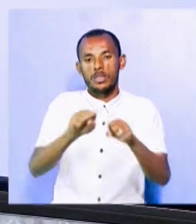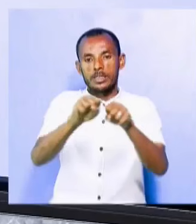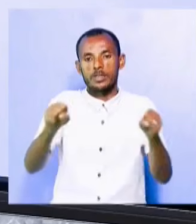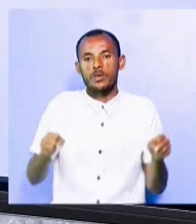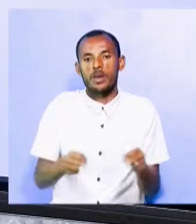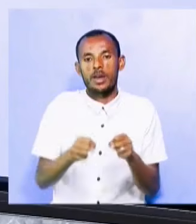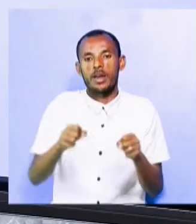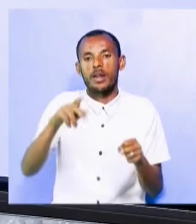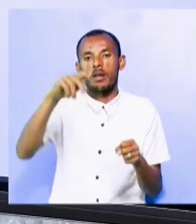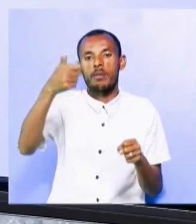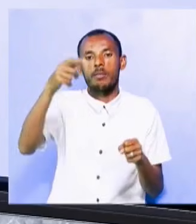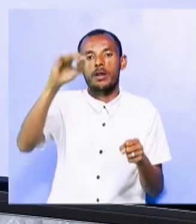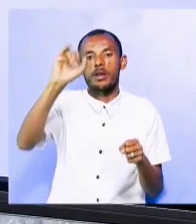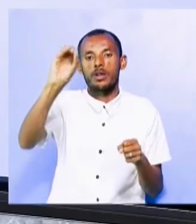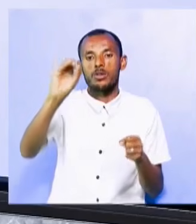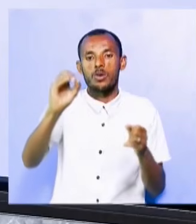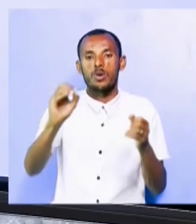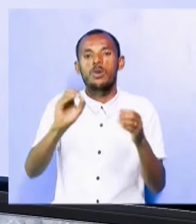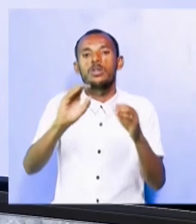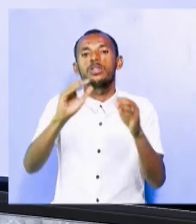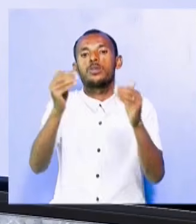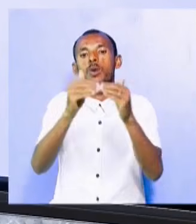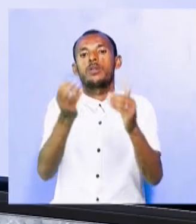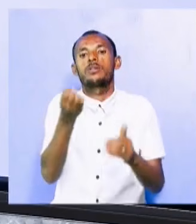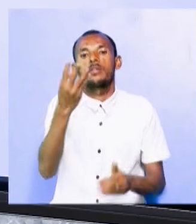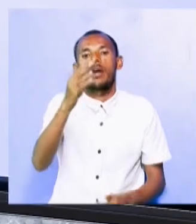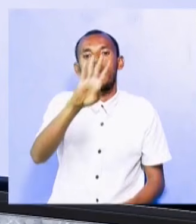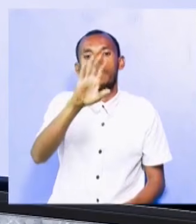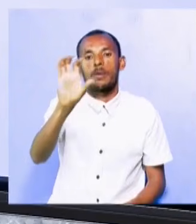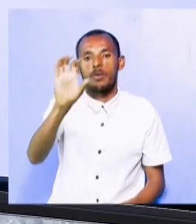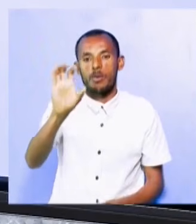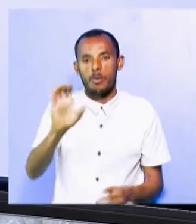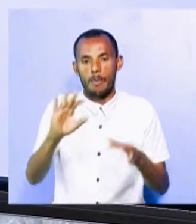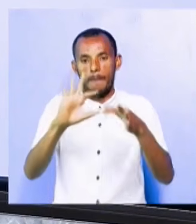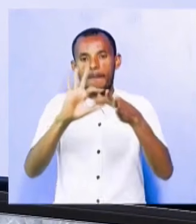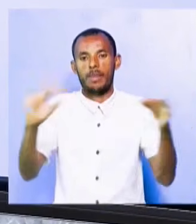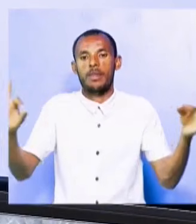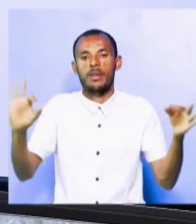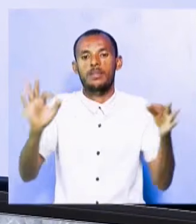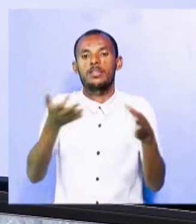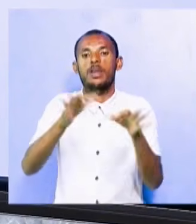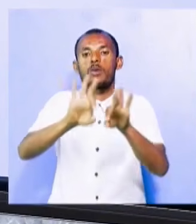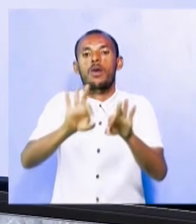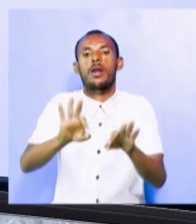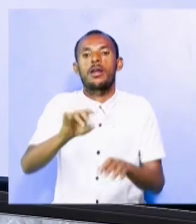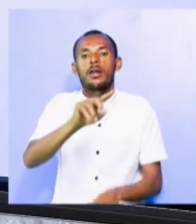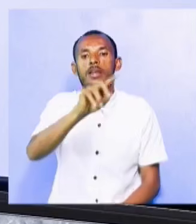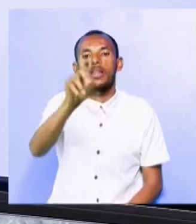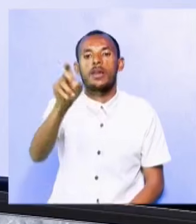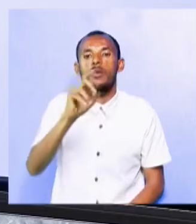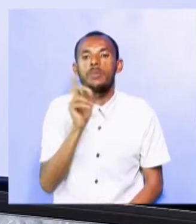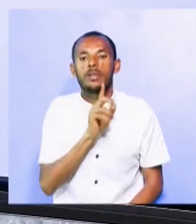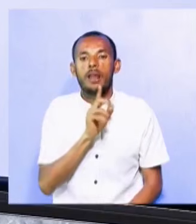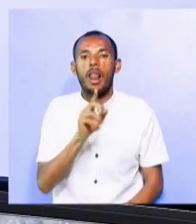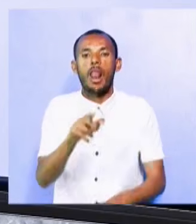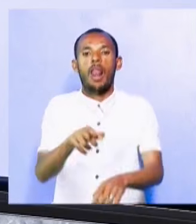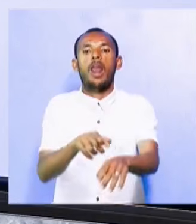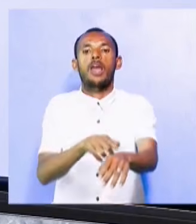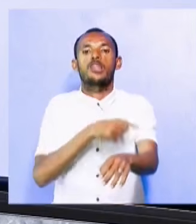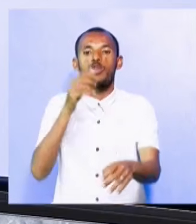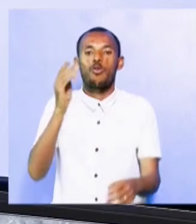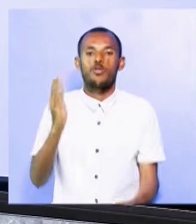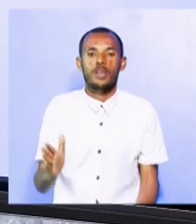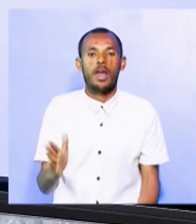is 400 square meter, right? The required thing is the length of the side of